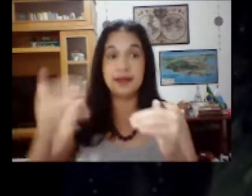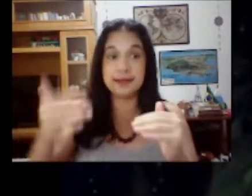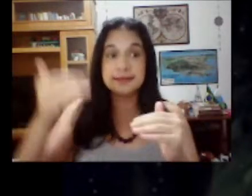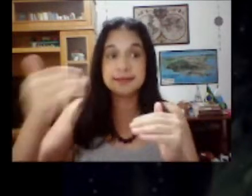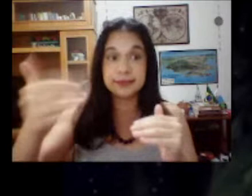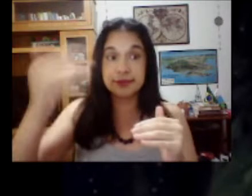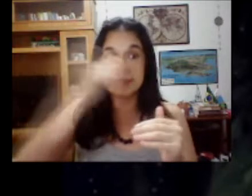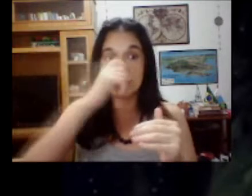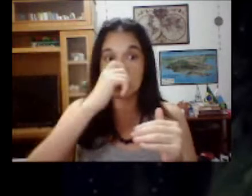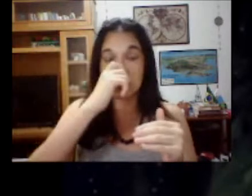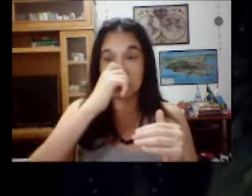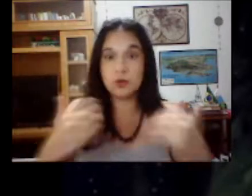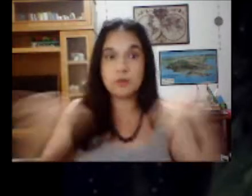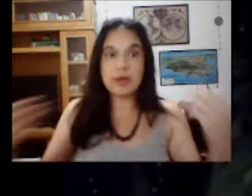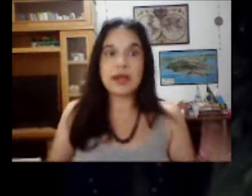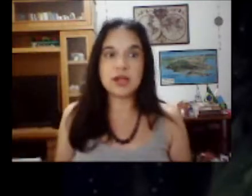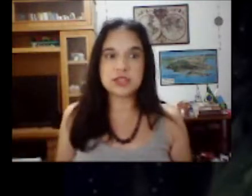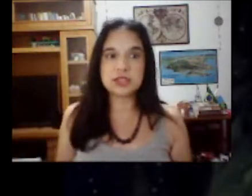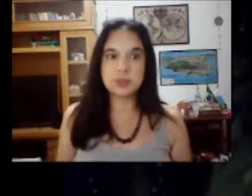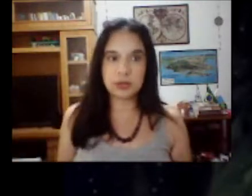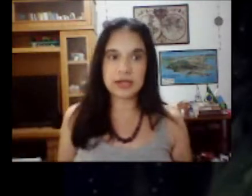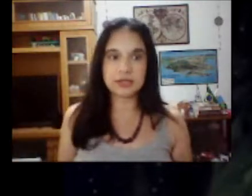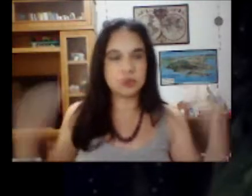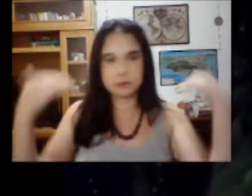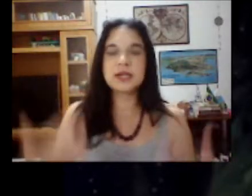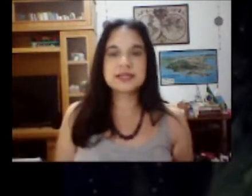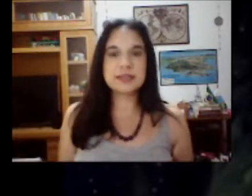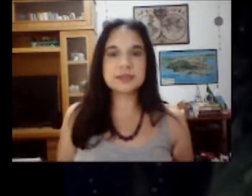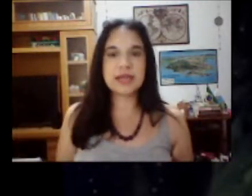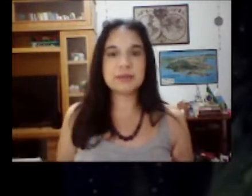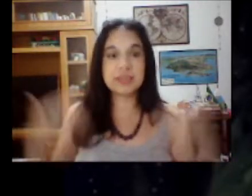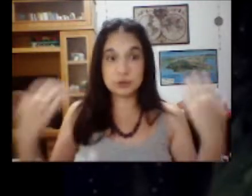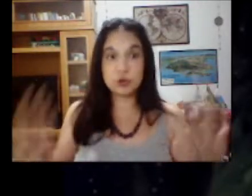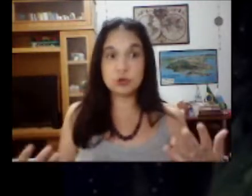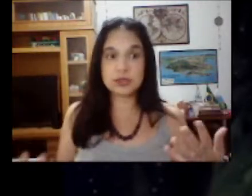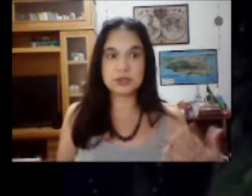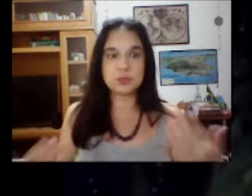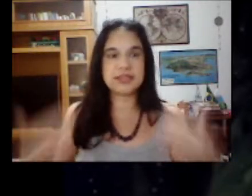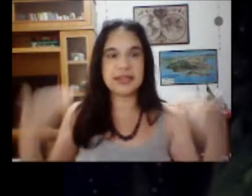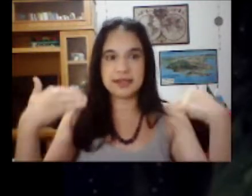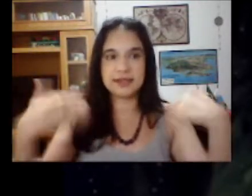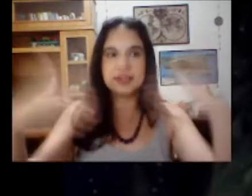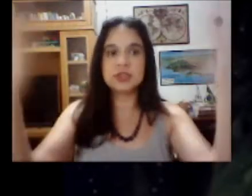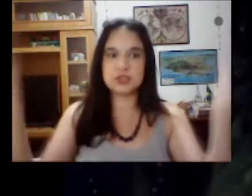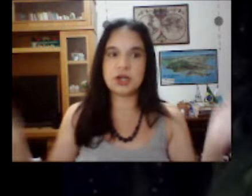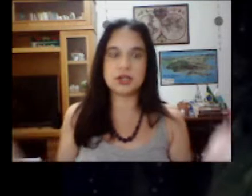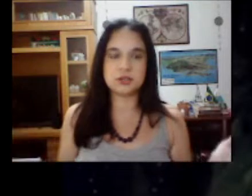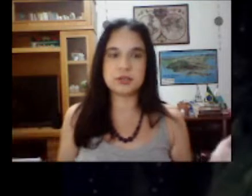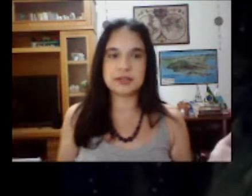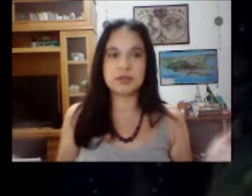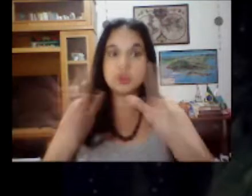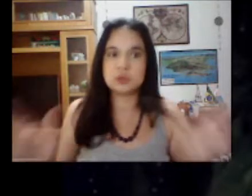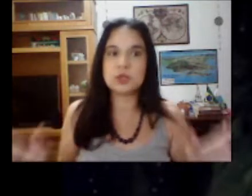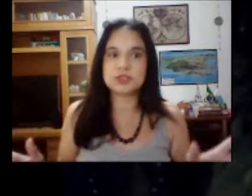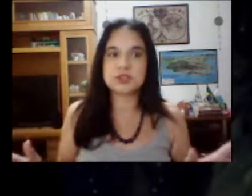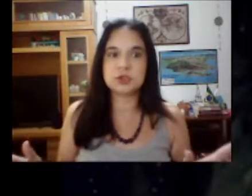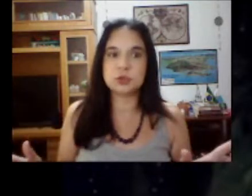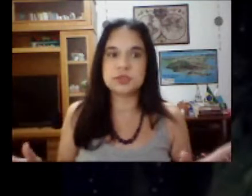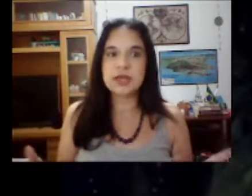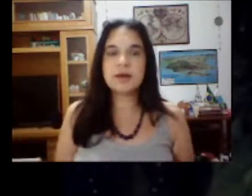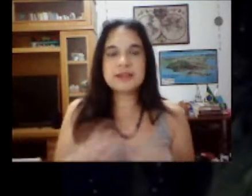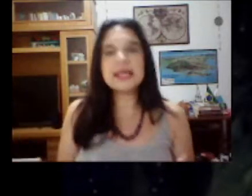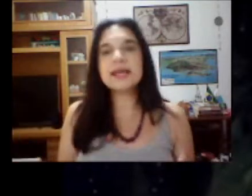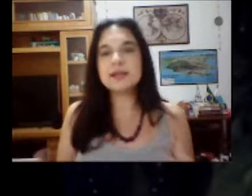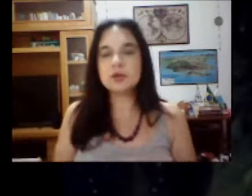consummated until they were biologically ready. So sometimes they knew that it would take years to consummate the marriage. It was